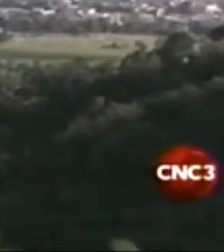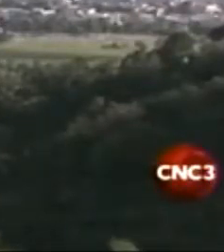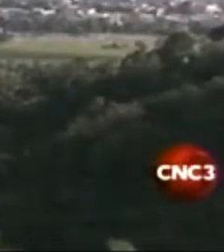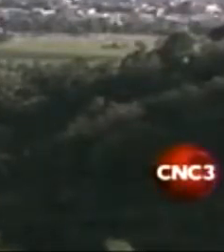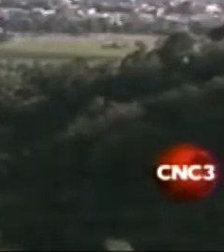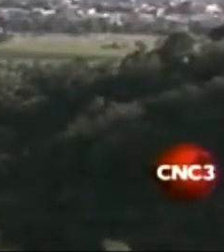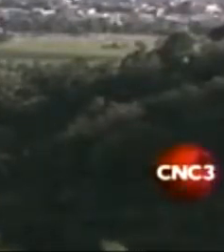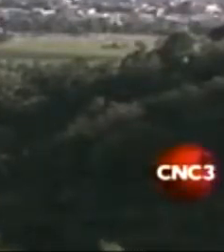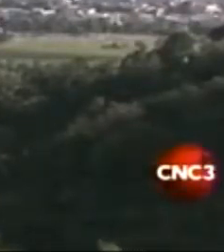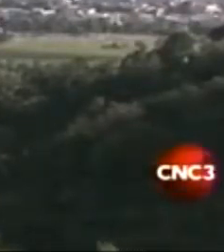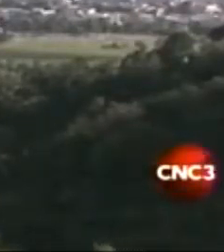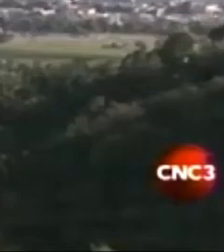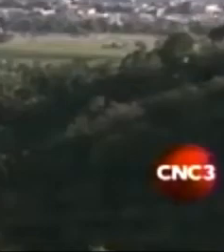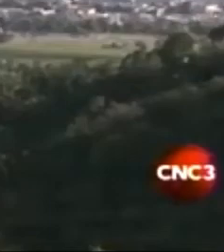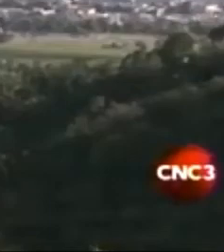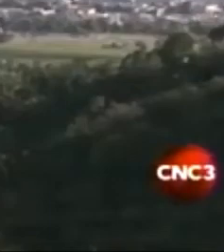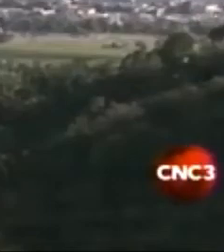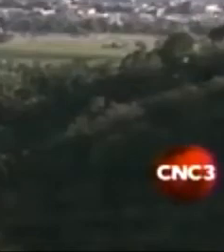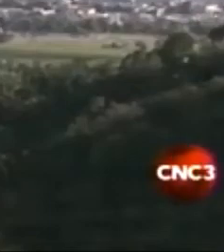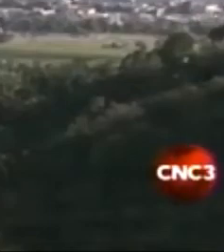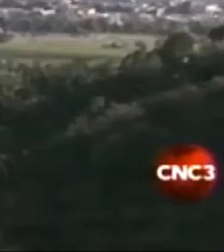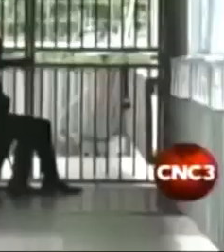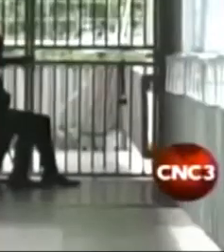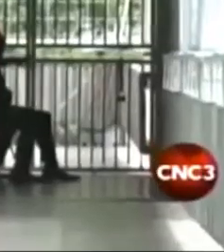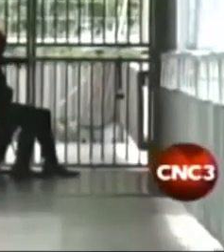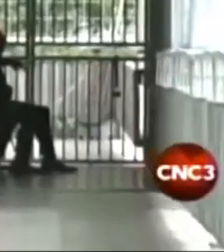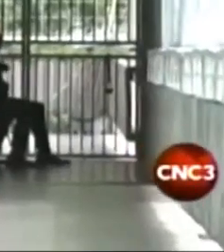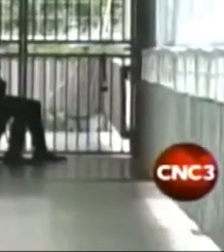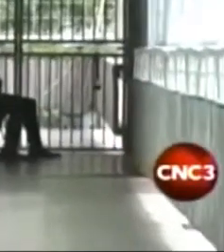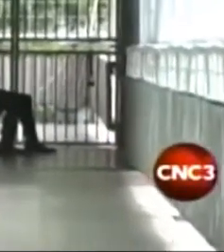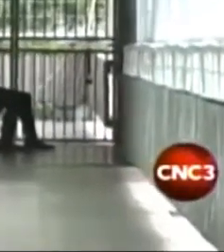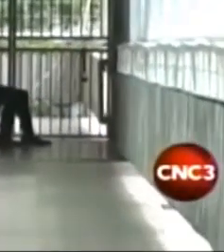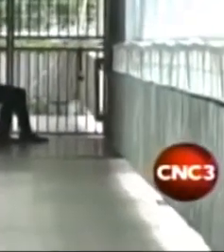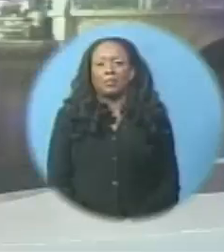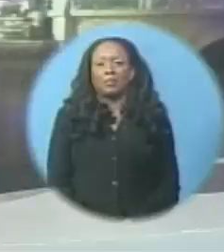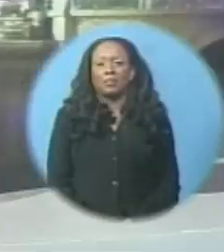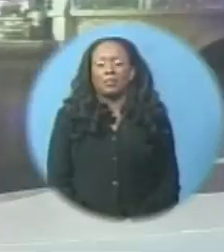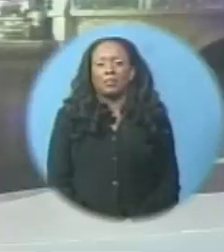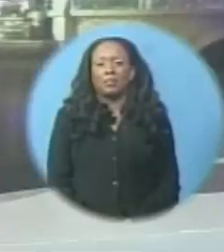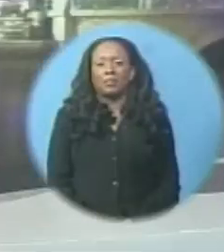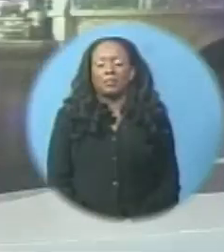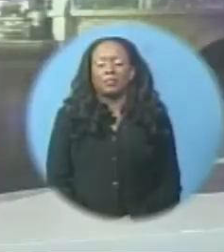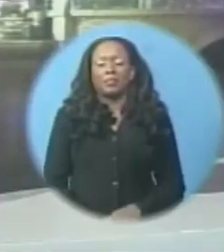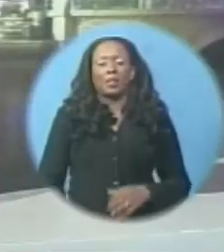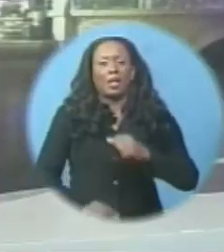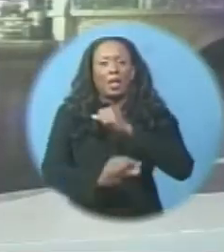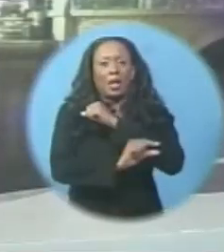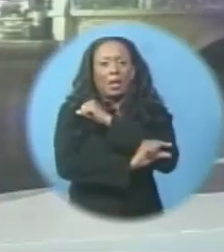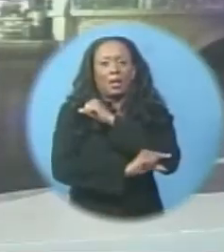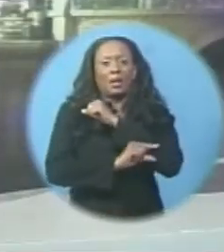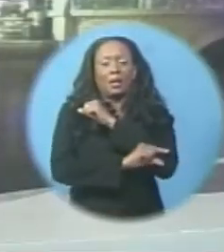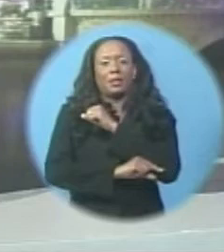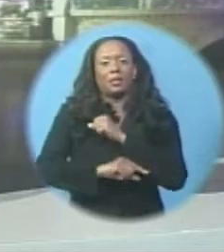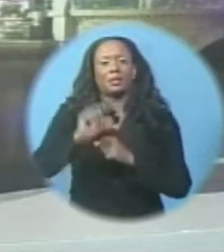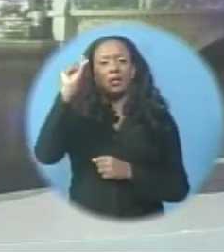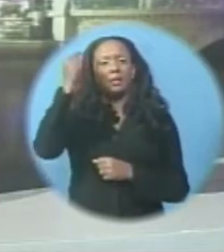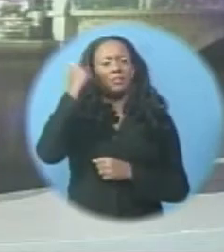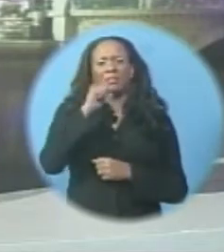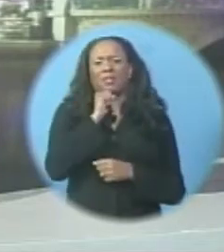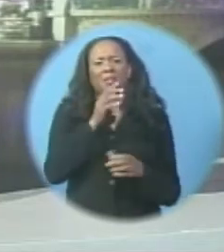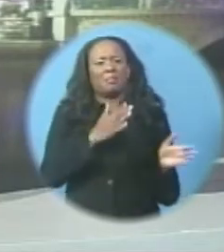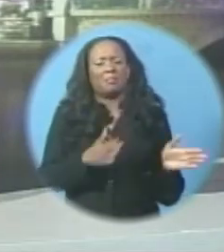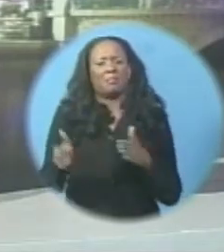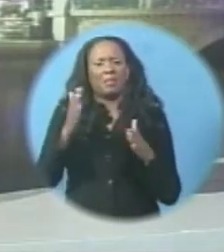in for 14-day psychiatric assessment. Guyana's government has no plan to